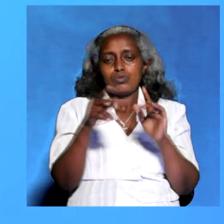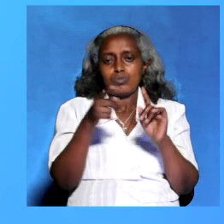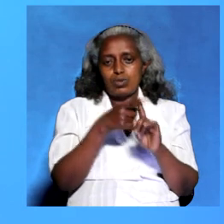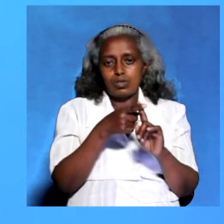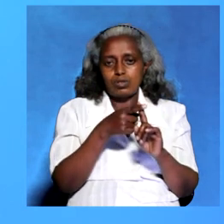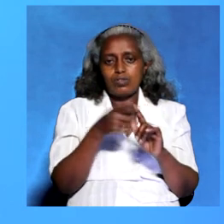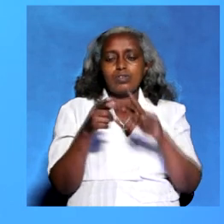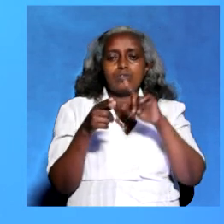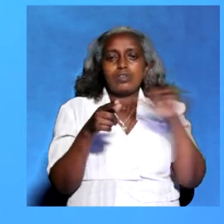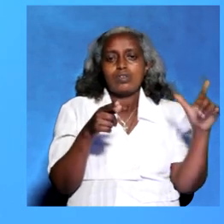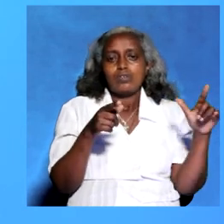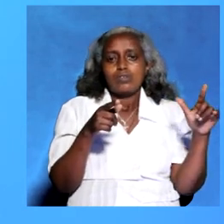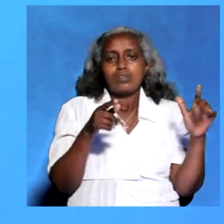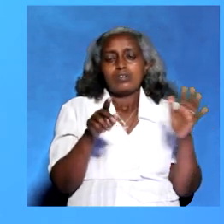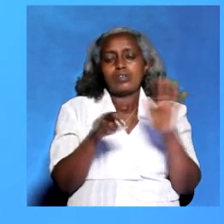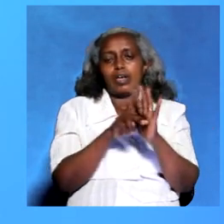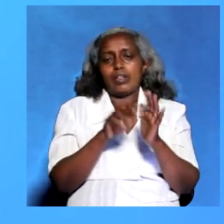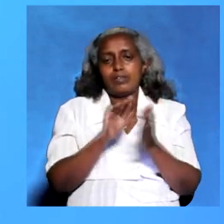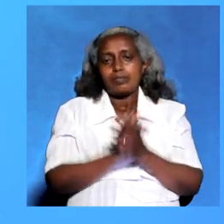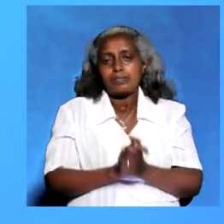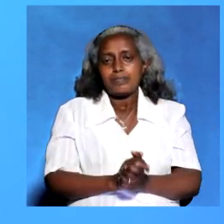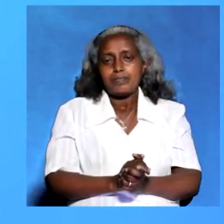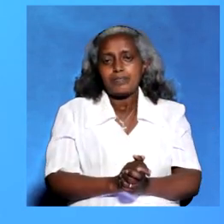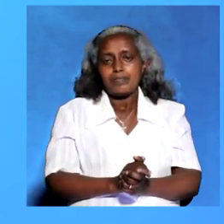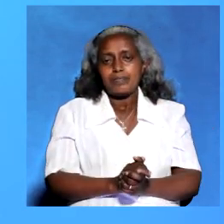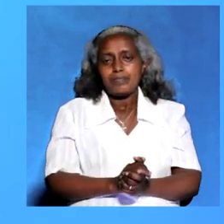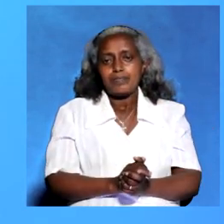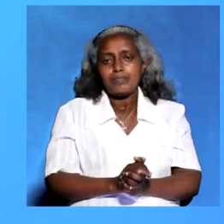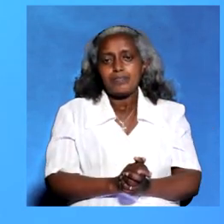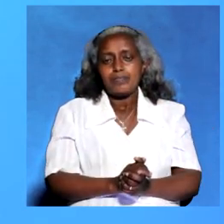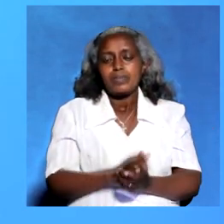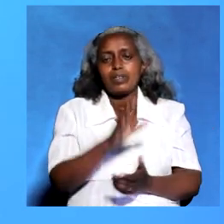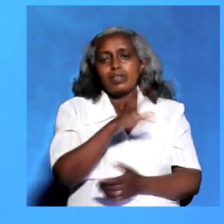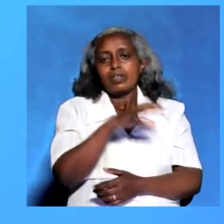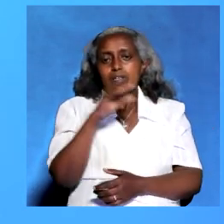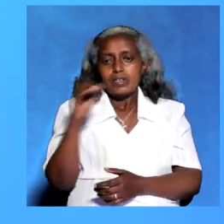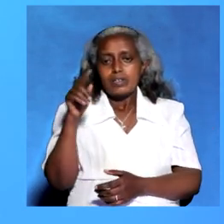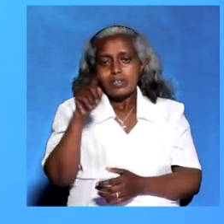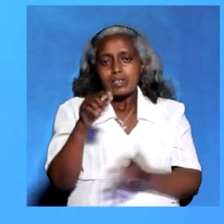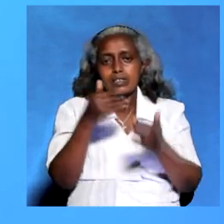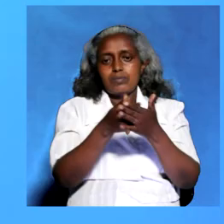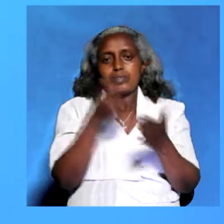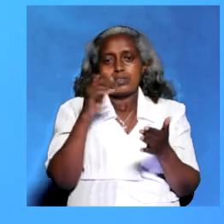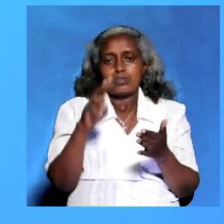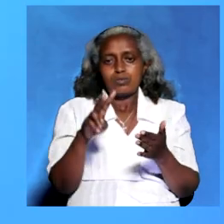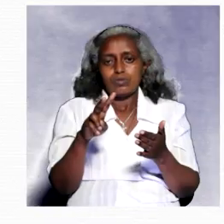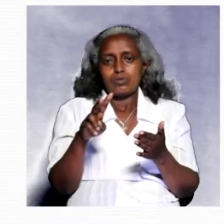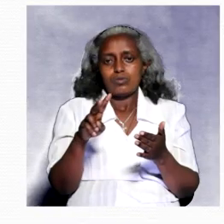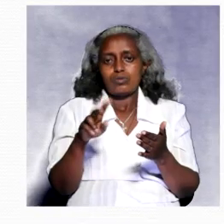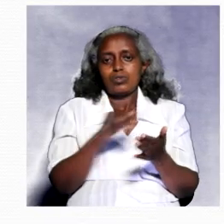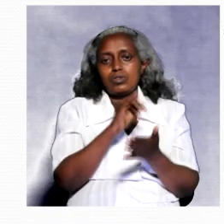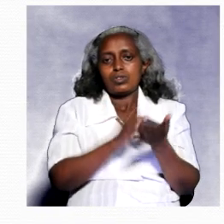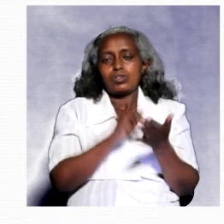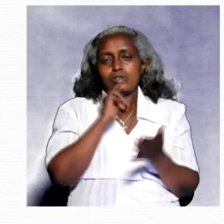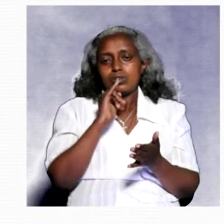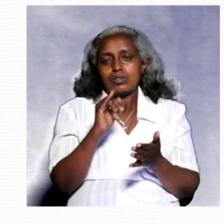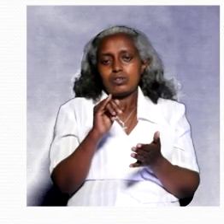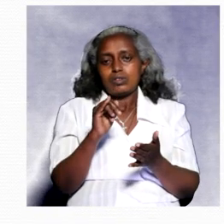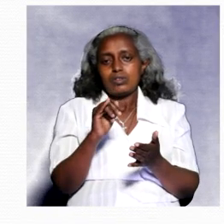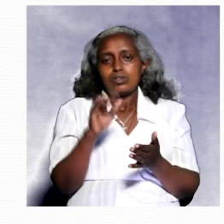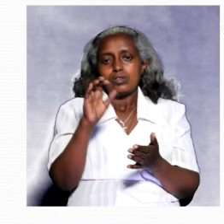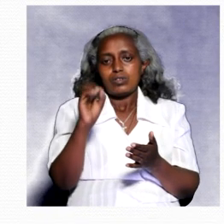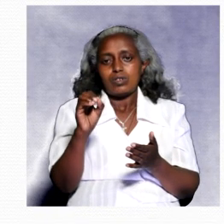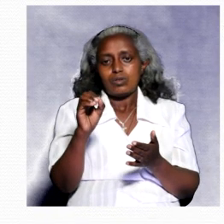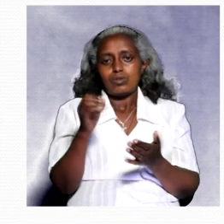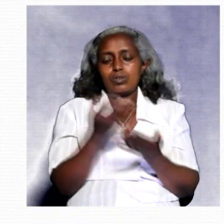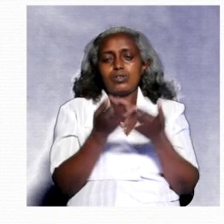the left will be this negative. And x minus 2, it is